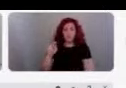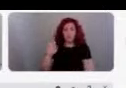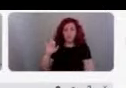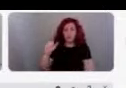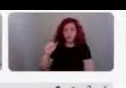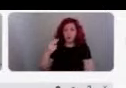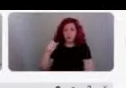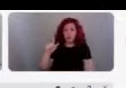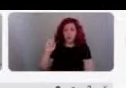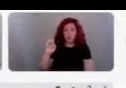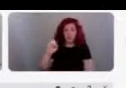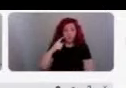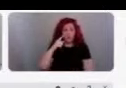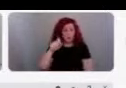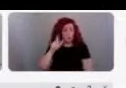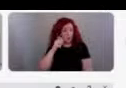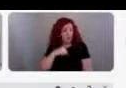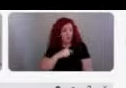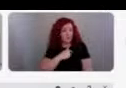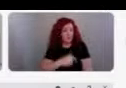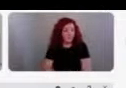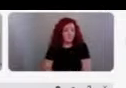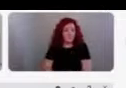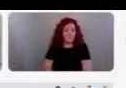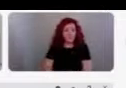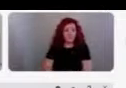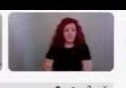hale patricia can you hear us